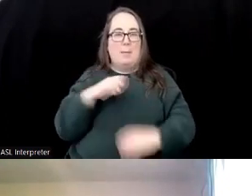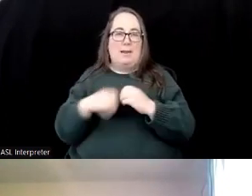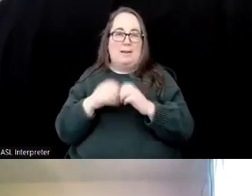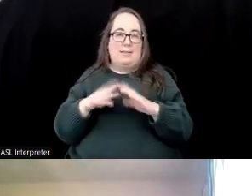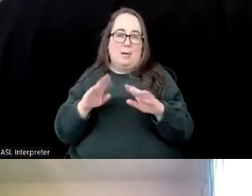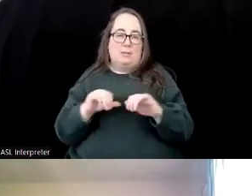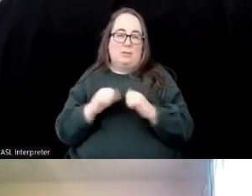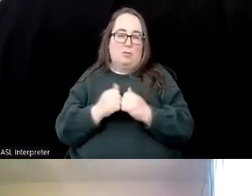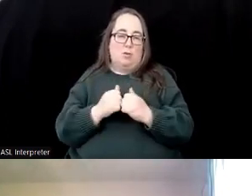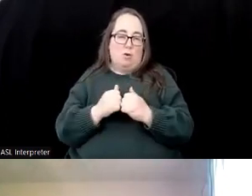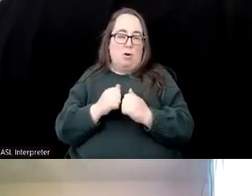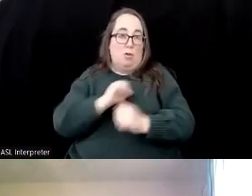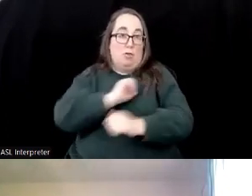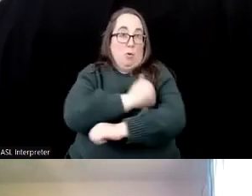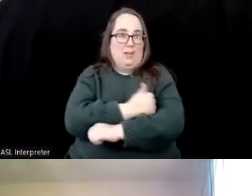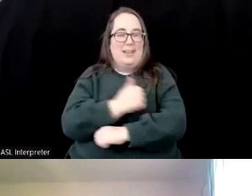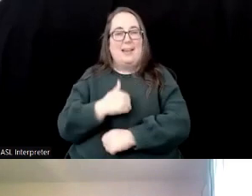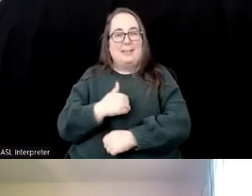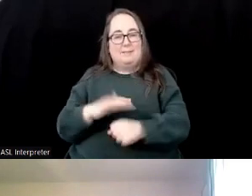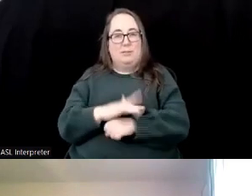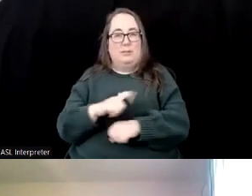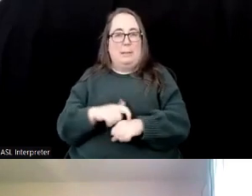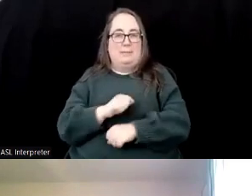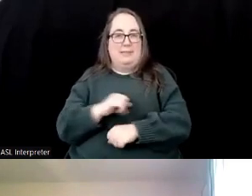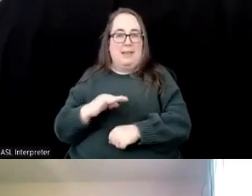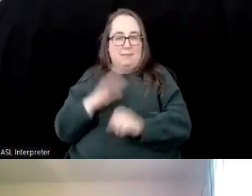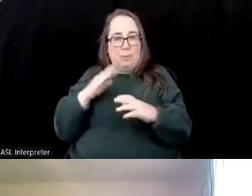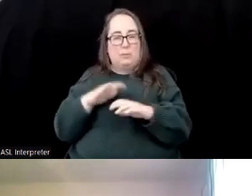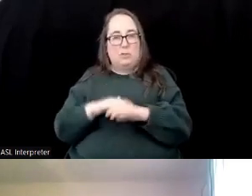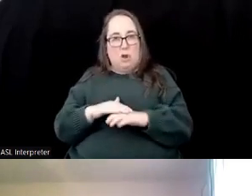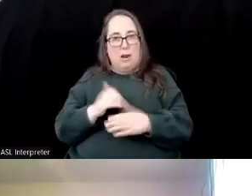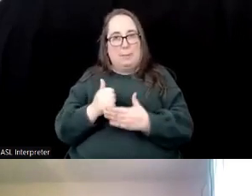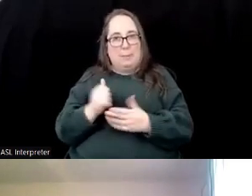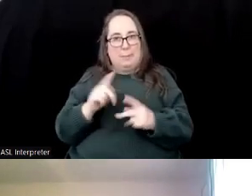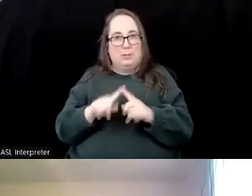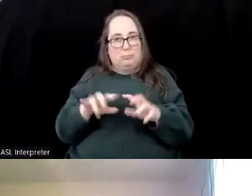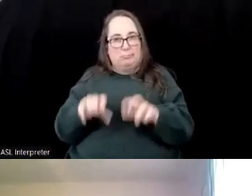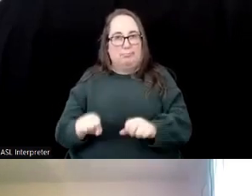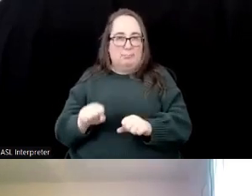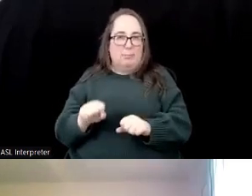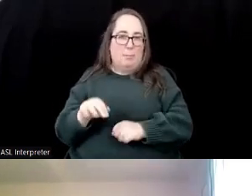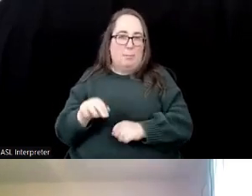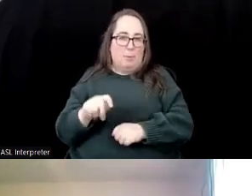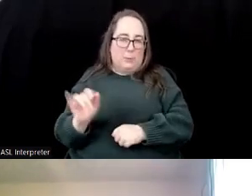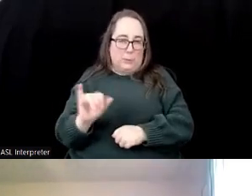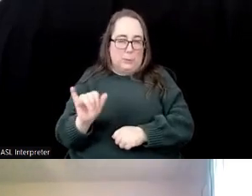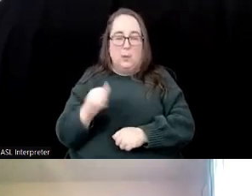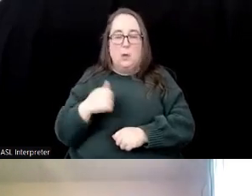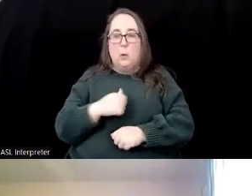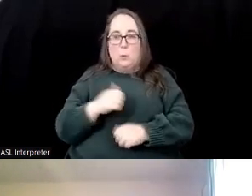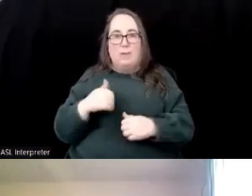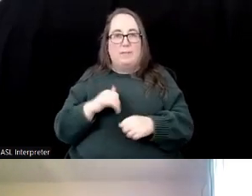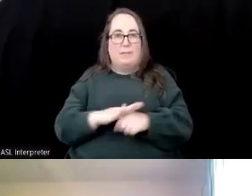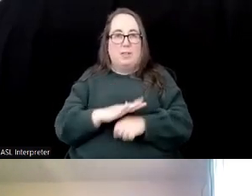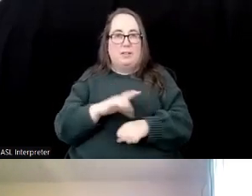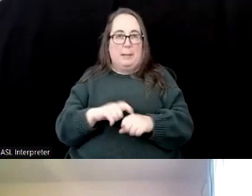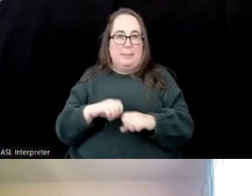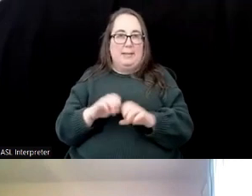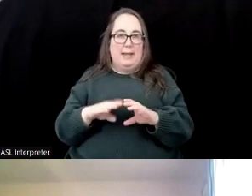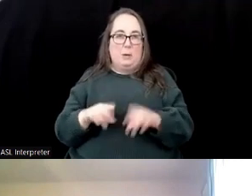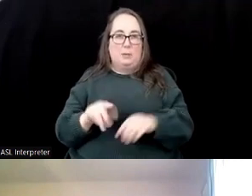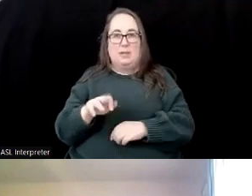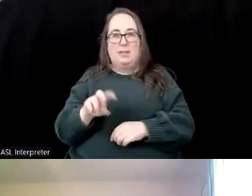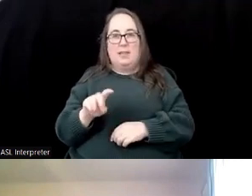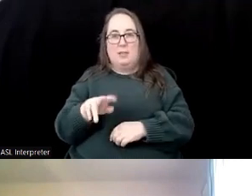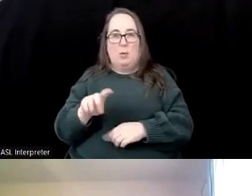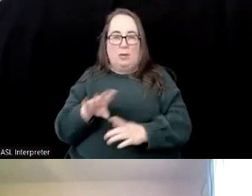has full-time staff that is dedicated only to helping people secure units as well. We have a full-time in-house landlord